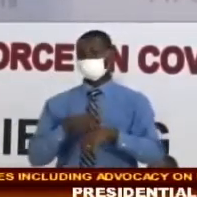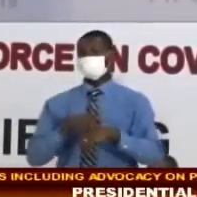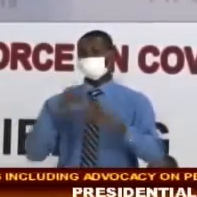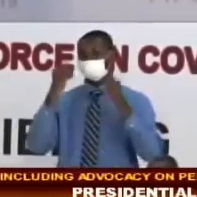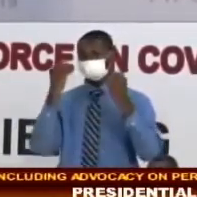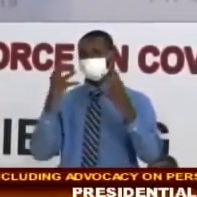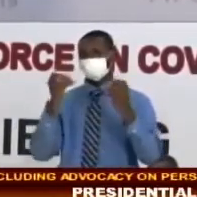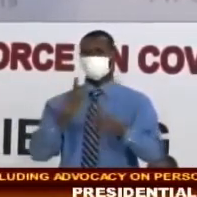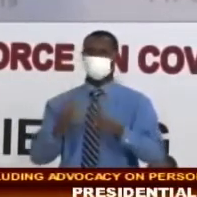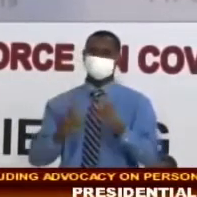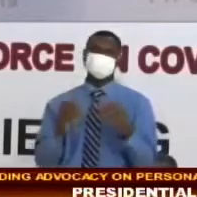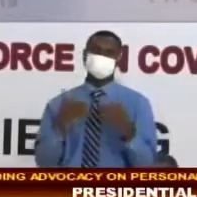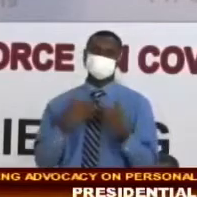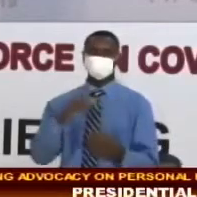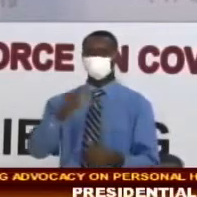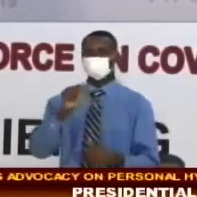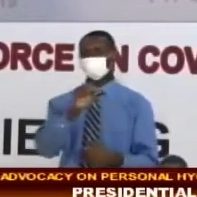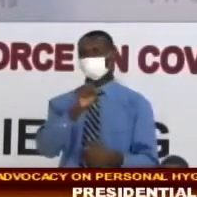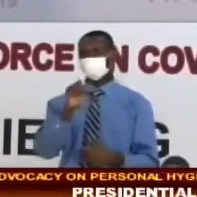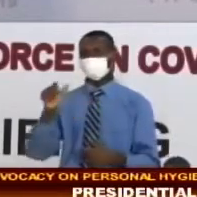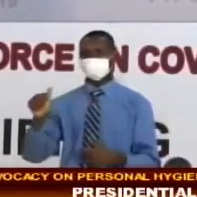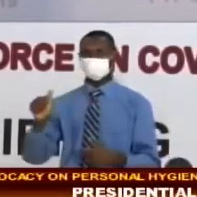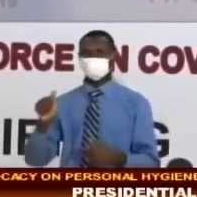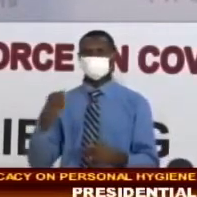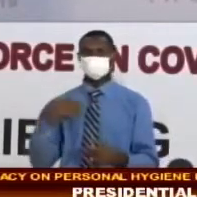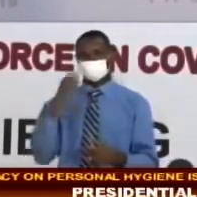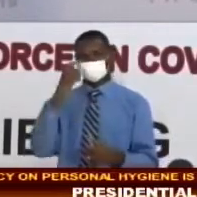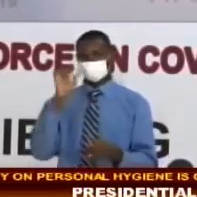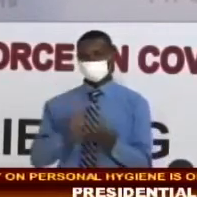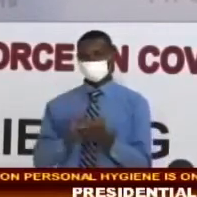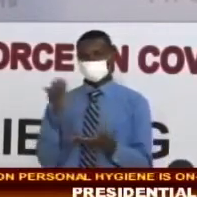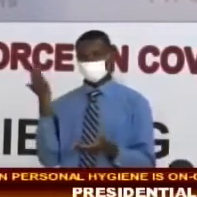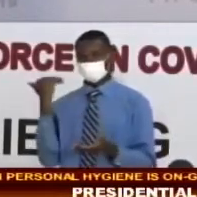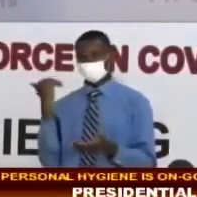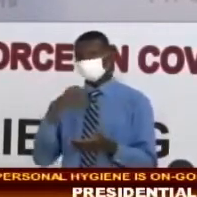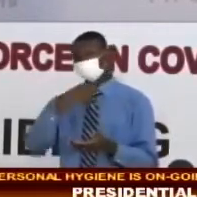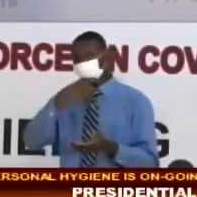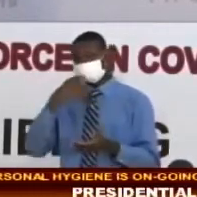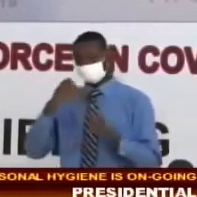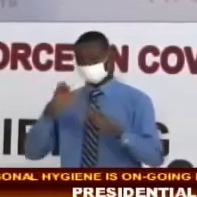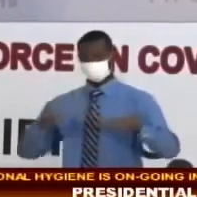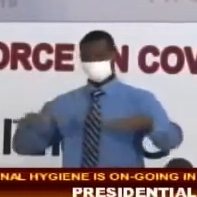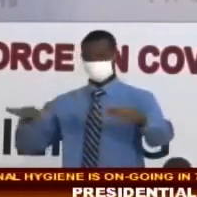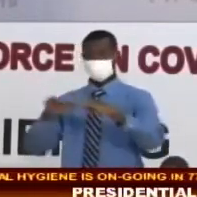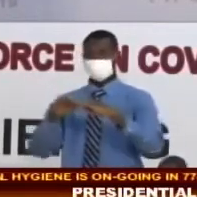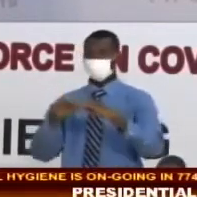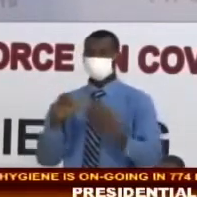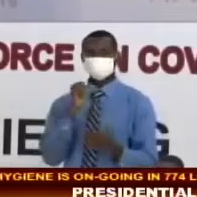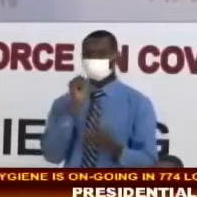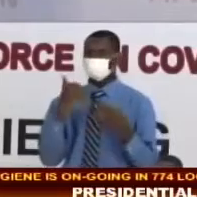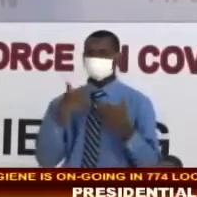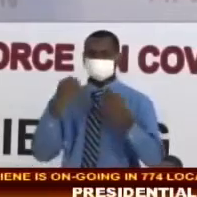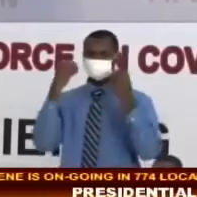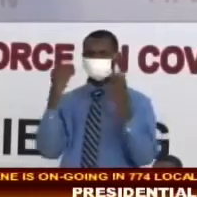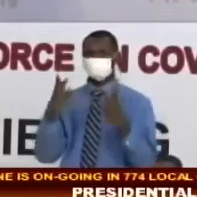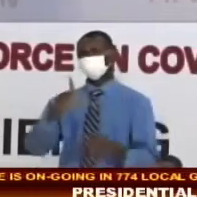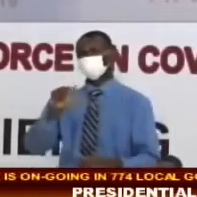not really having outbreak as we had earlier on in the year.